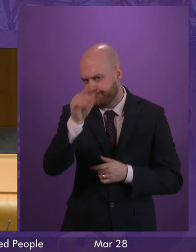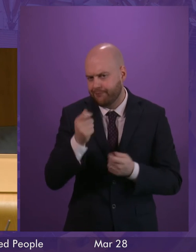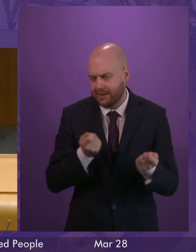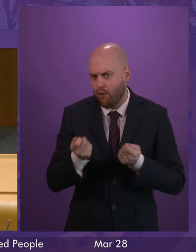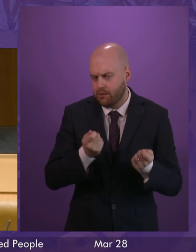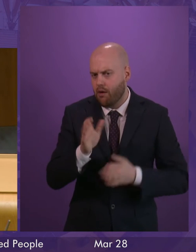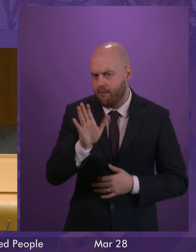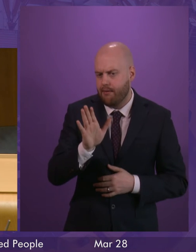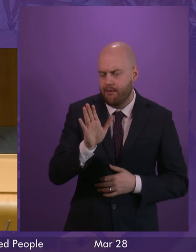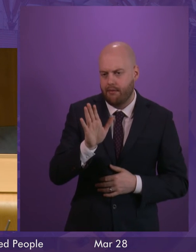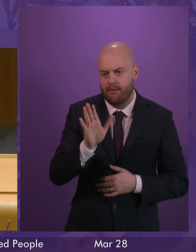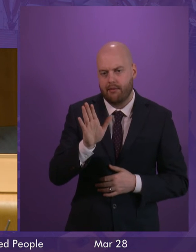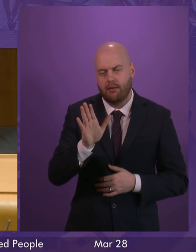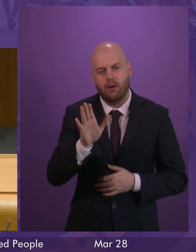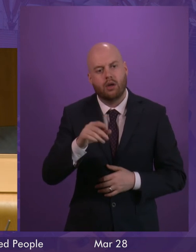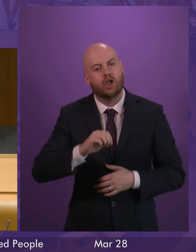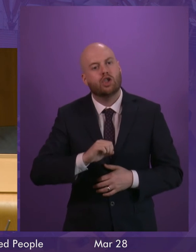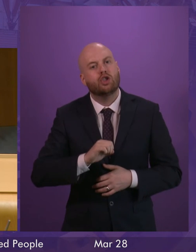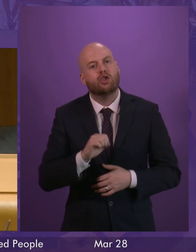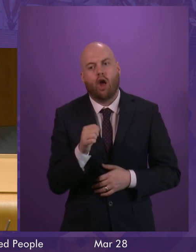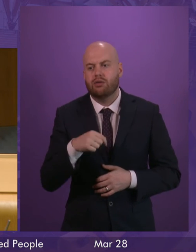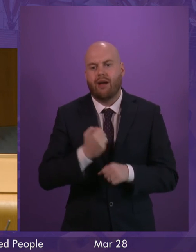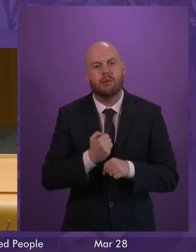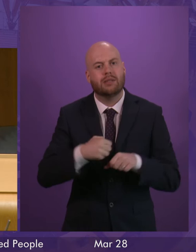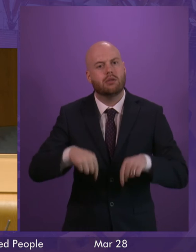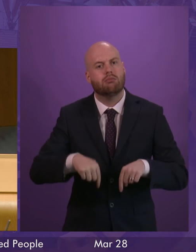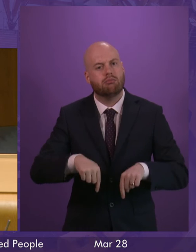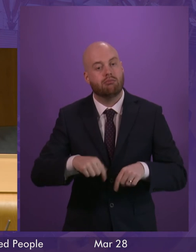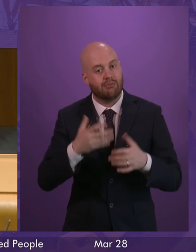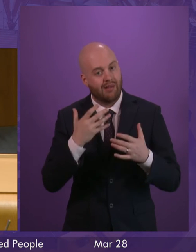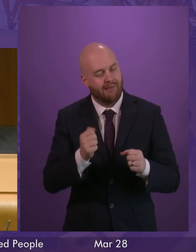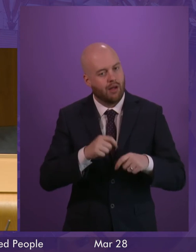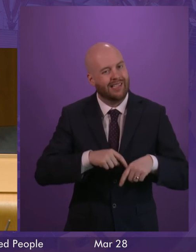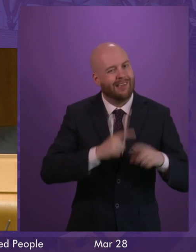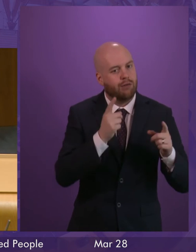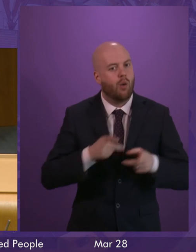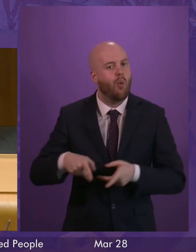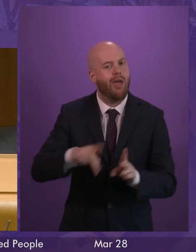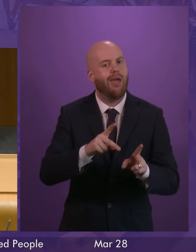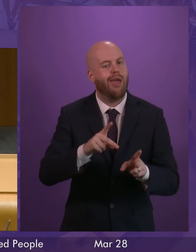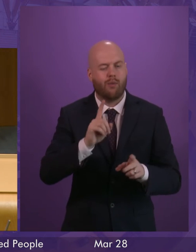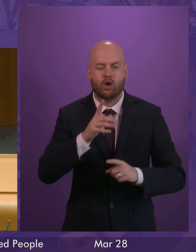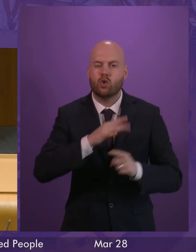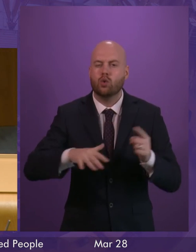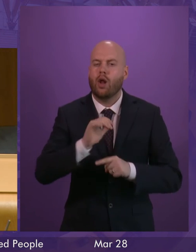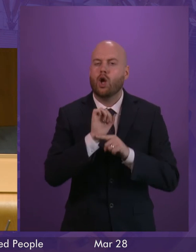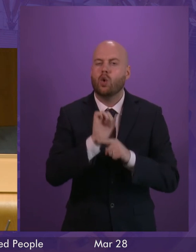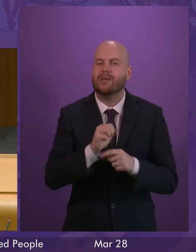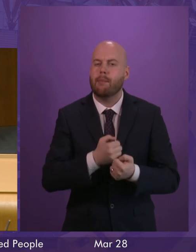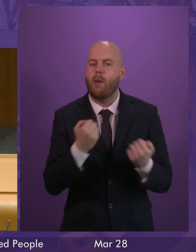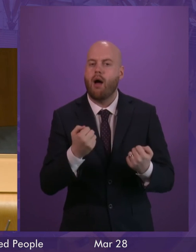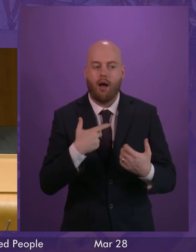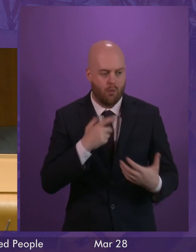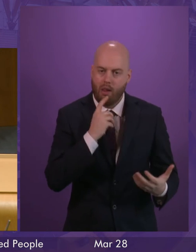the different approach that the Scottish Government is taking with the new social security powers in relation to replacements for PIP and